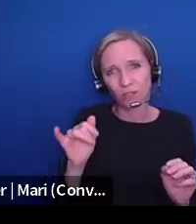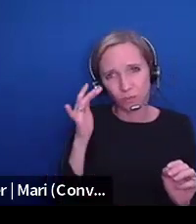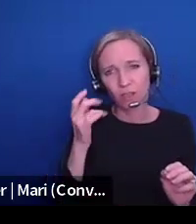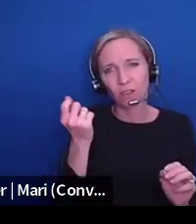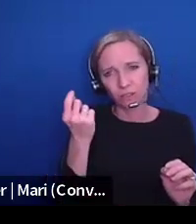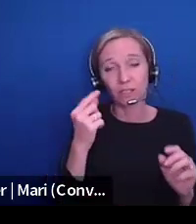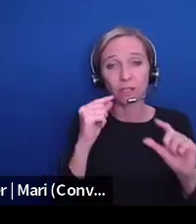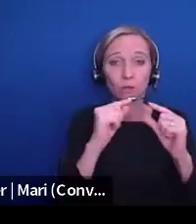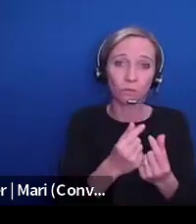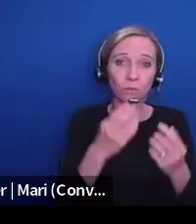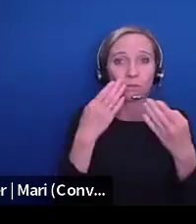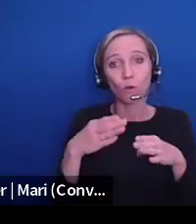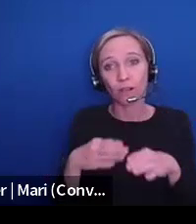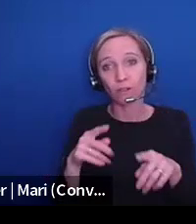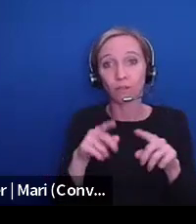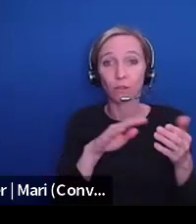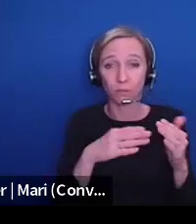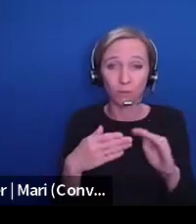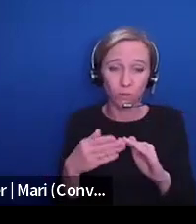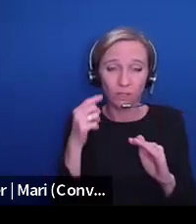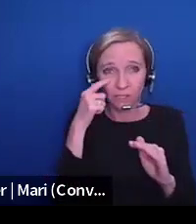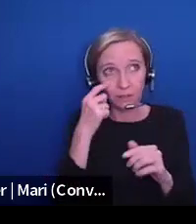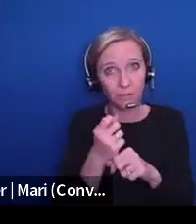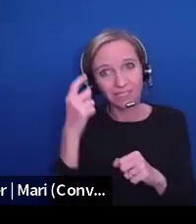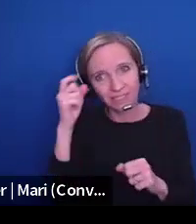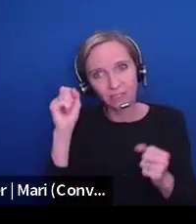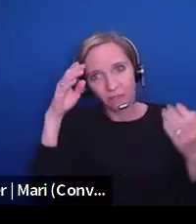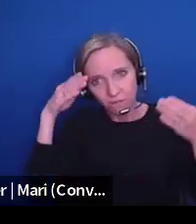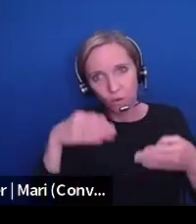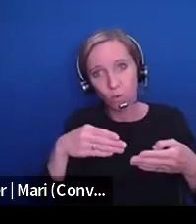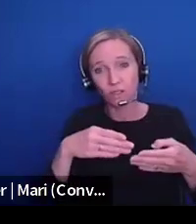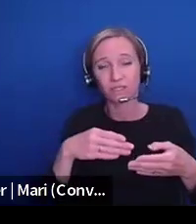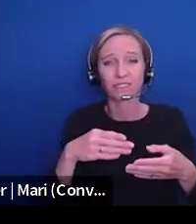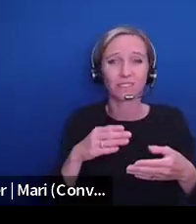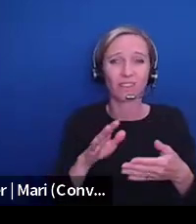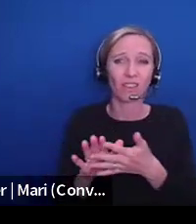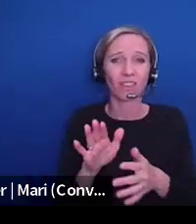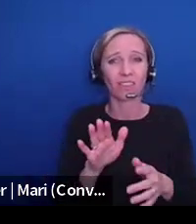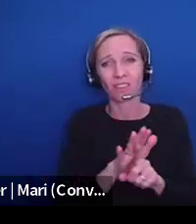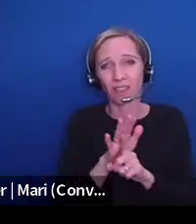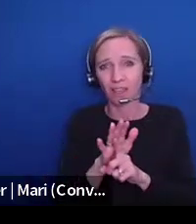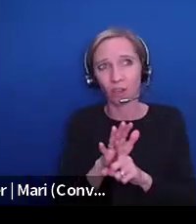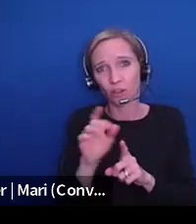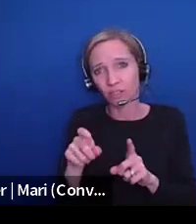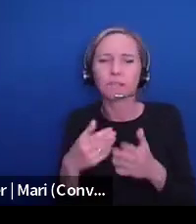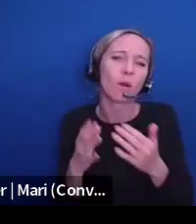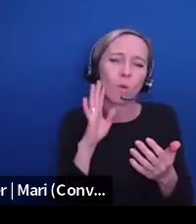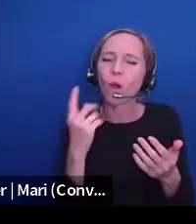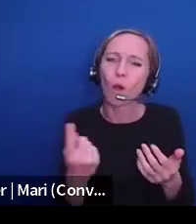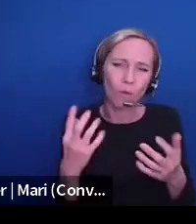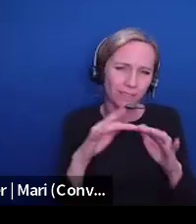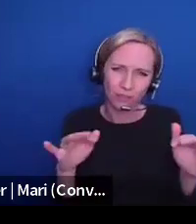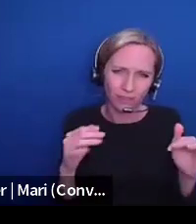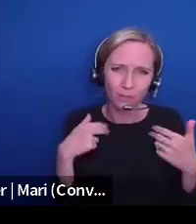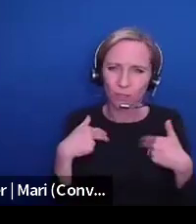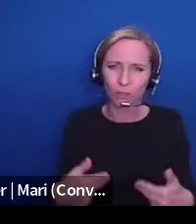broken down in different communities makes sense, so you can focus on that specific needs, even if there is a diversity within that, and there's always diversity because we're